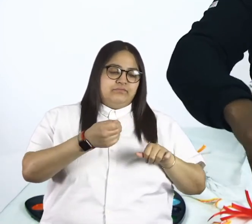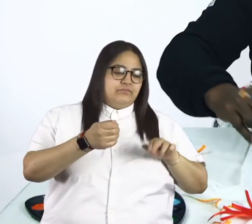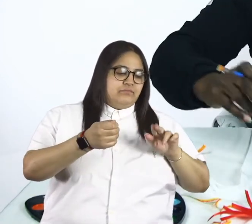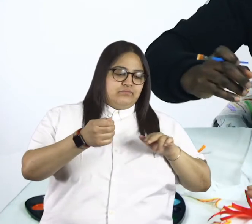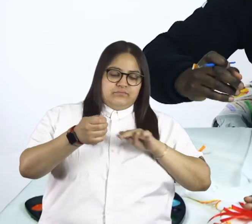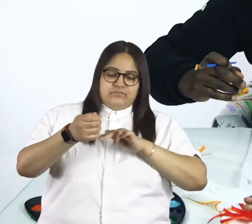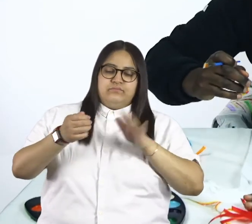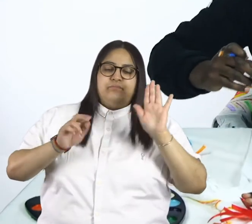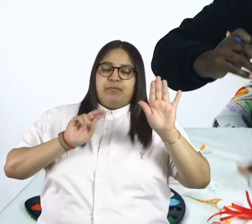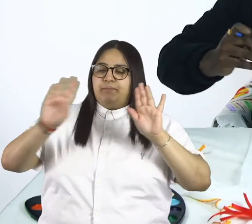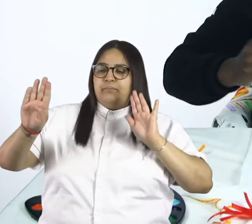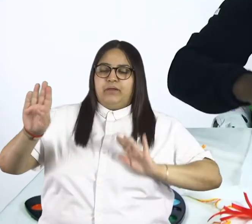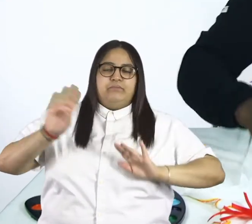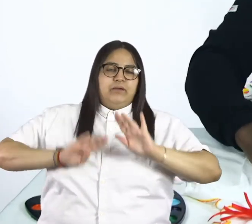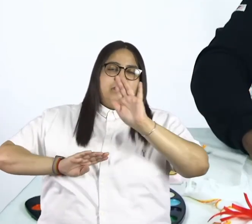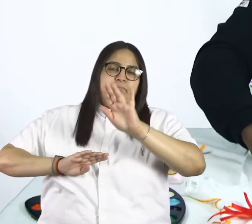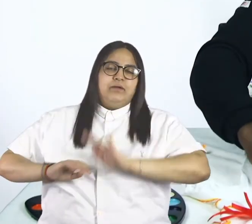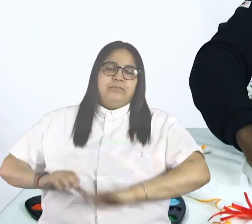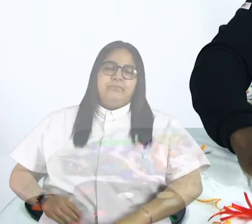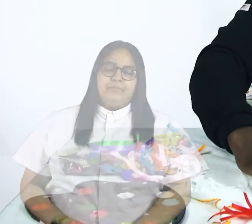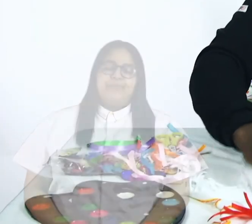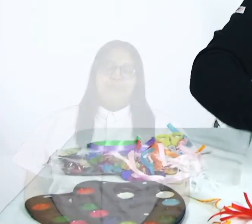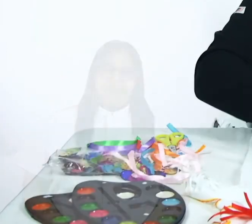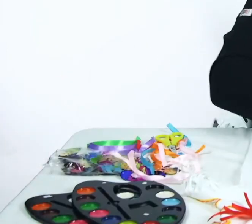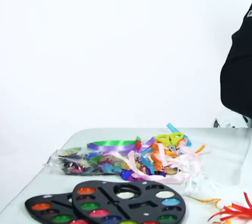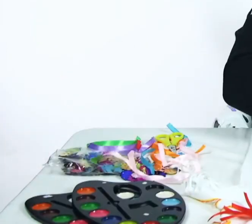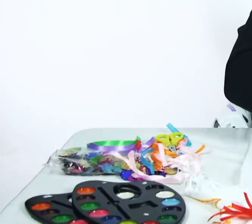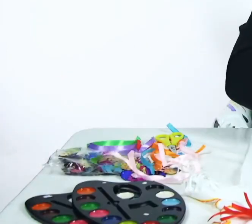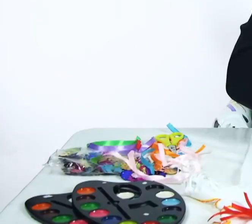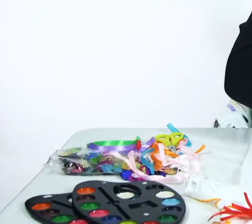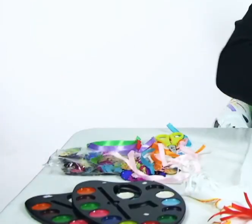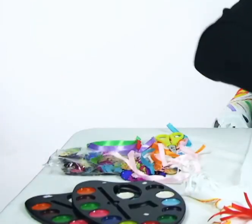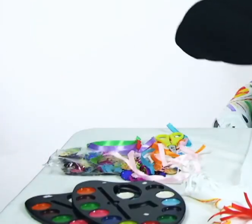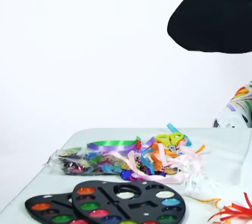Okay, that looks about right. Just press down.